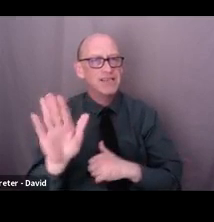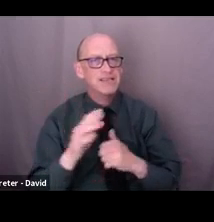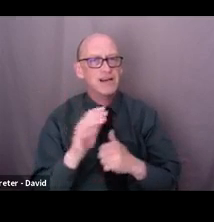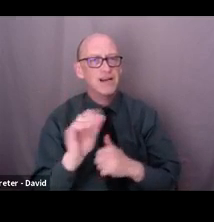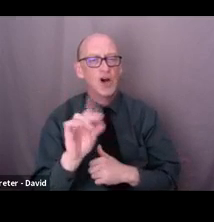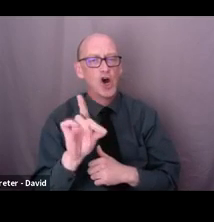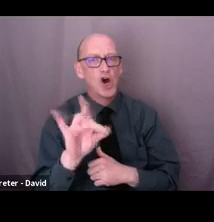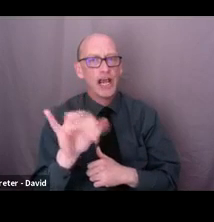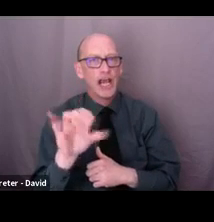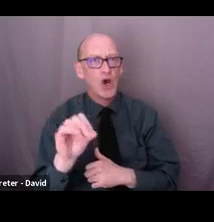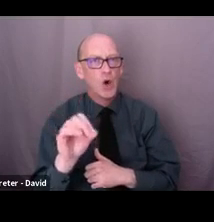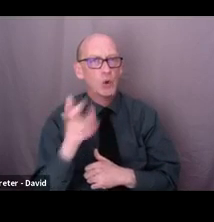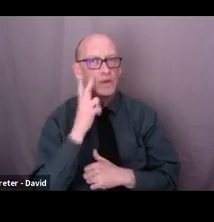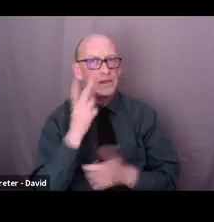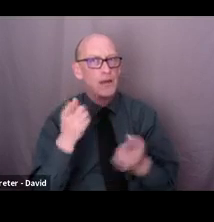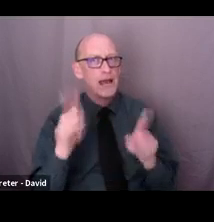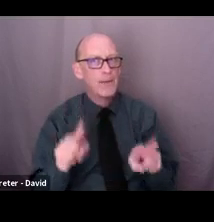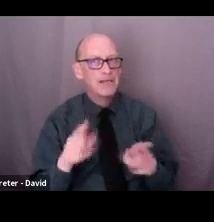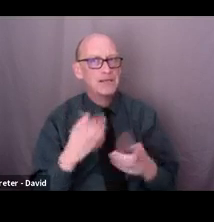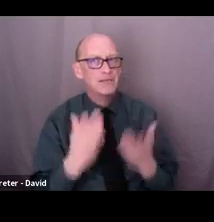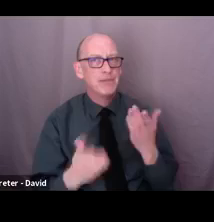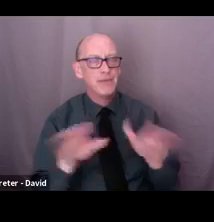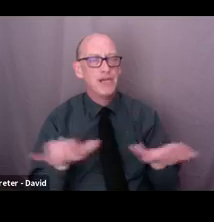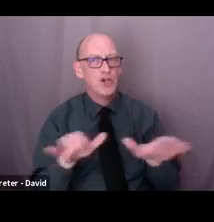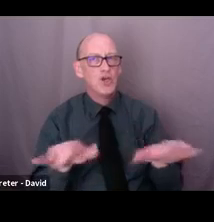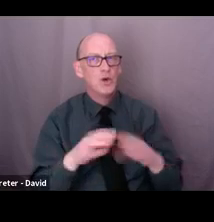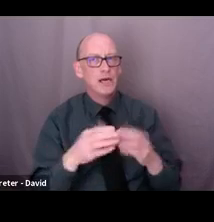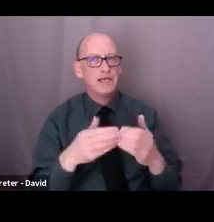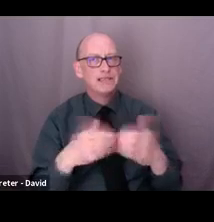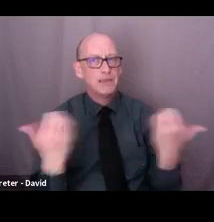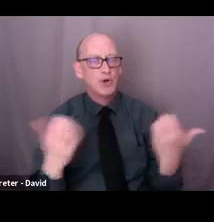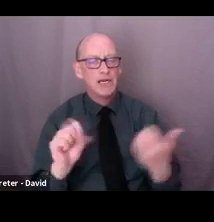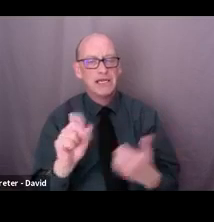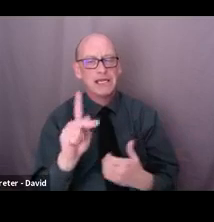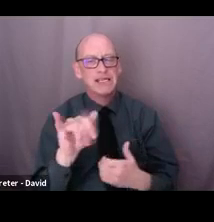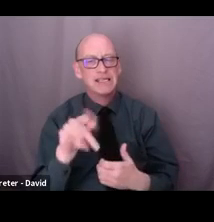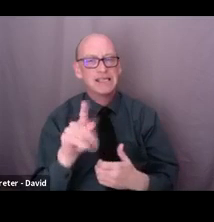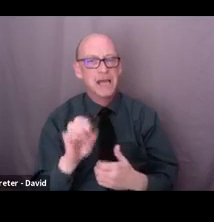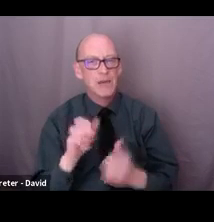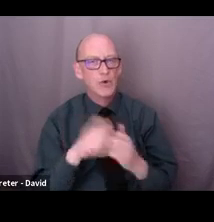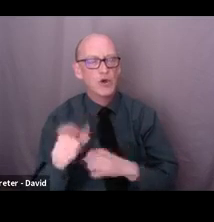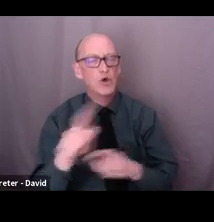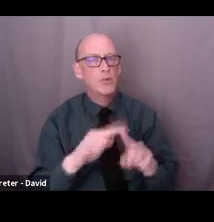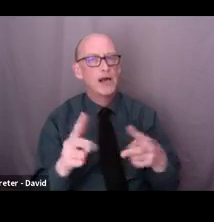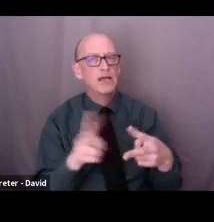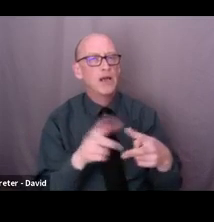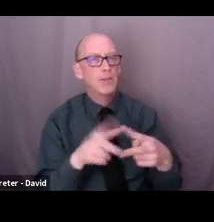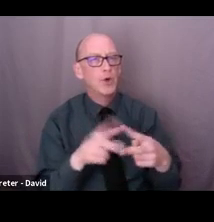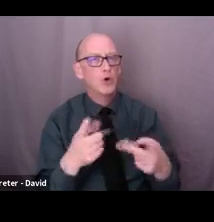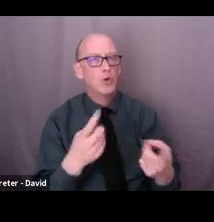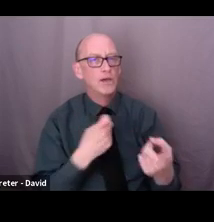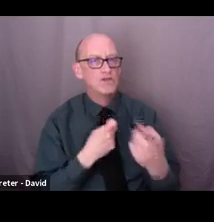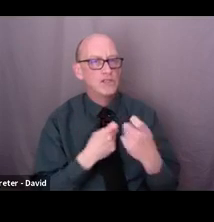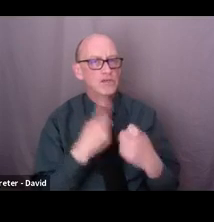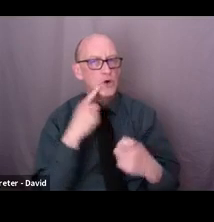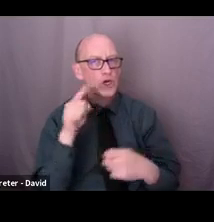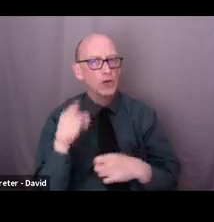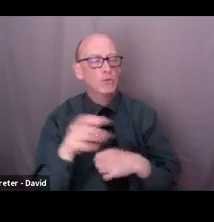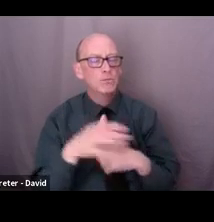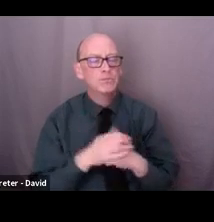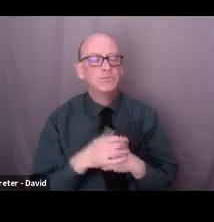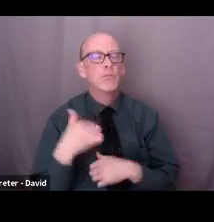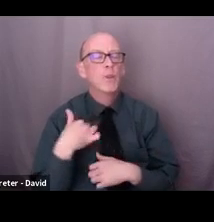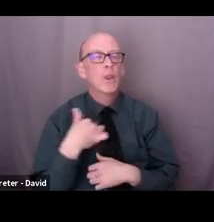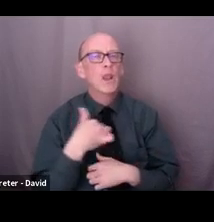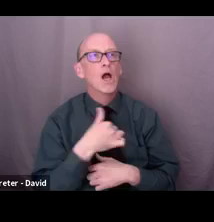audio. Let's see how it goes here. I may need to do a separate Skype with you, Eric, but a couple questions right off the bat. We've been,